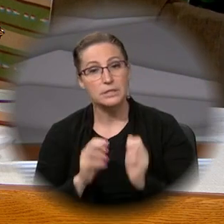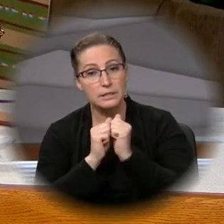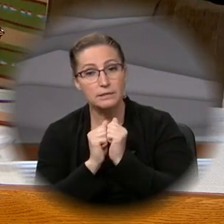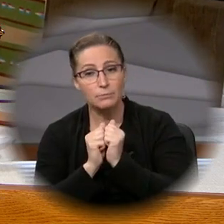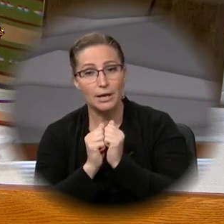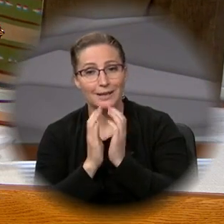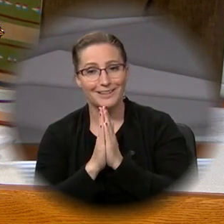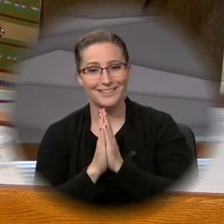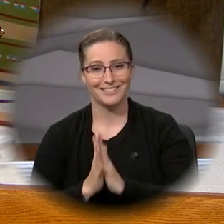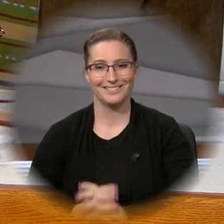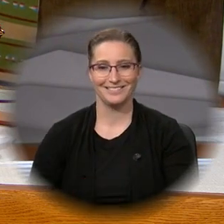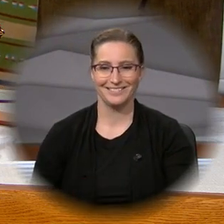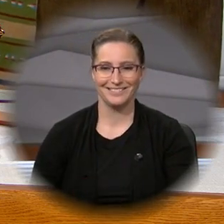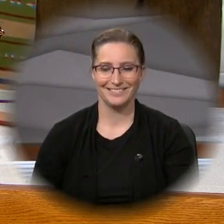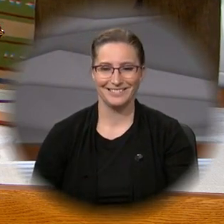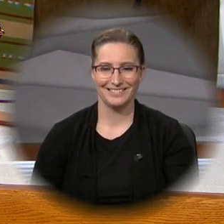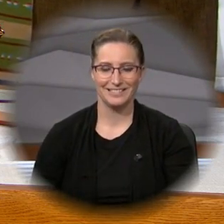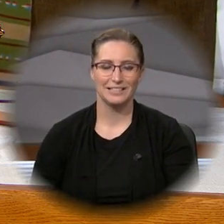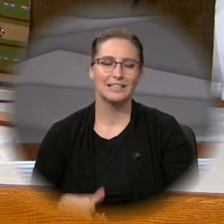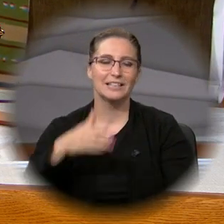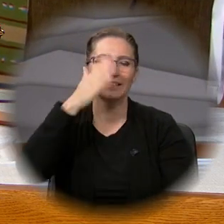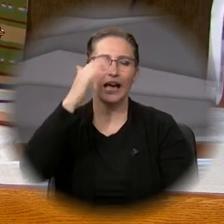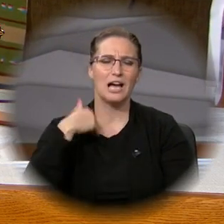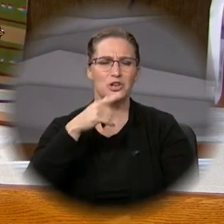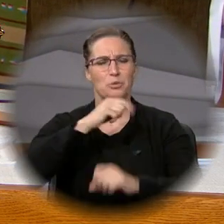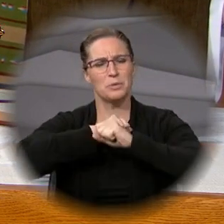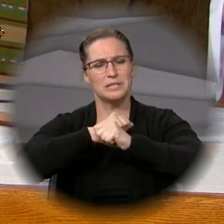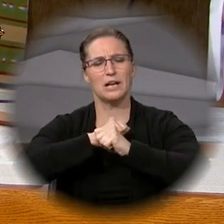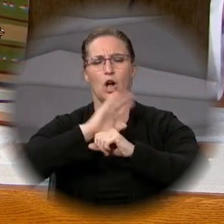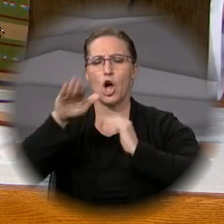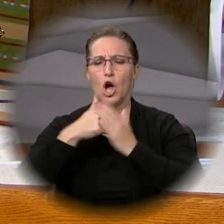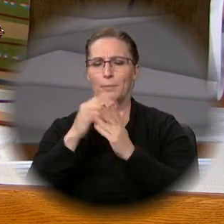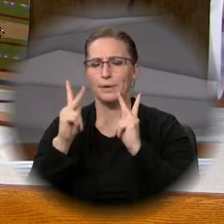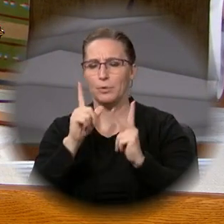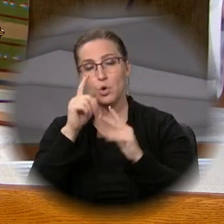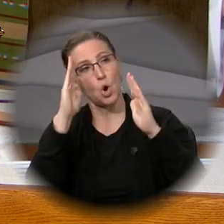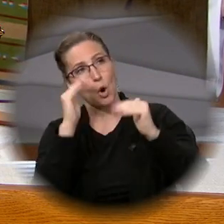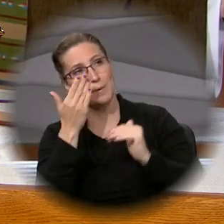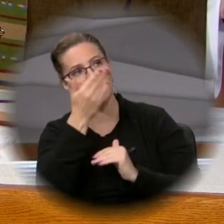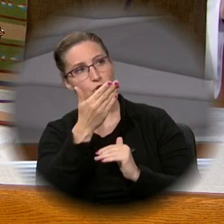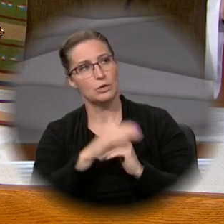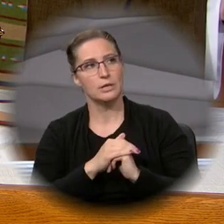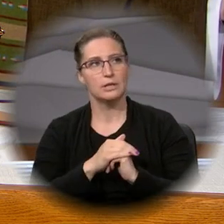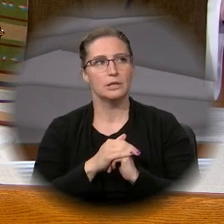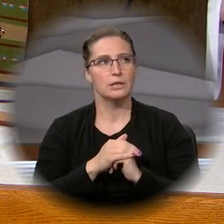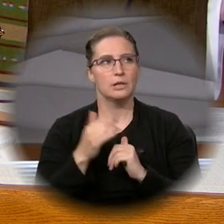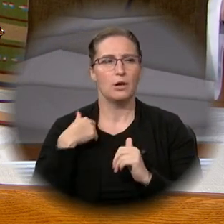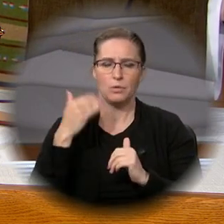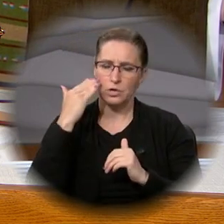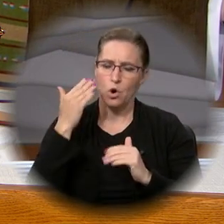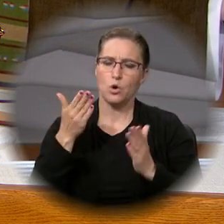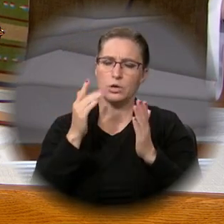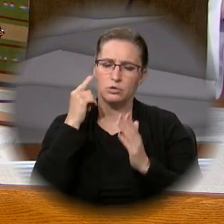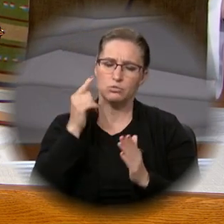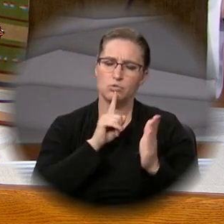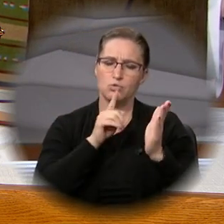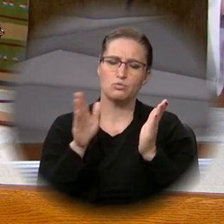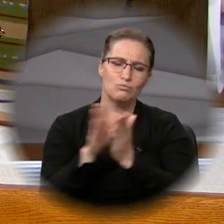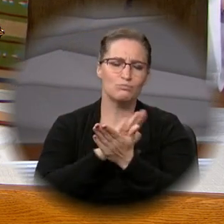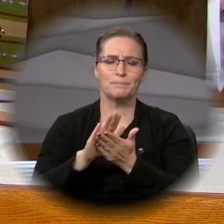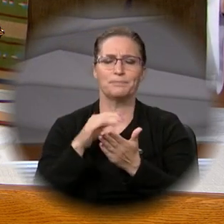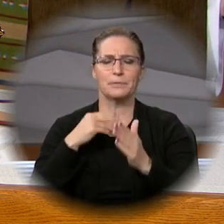pray. O God, protector of those who hope in you, without whom nothing has firm foundation, nothing is